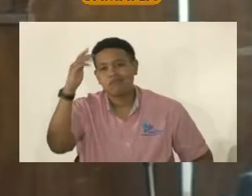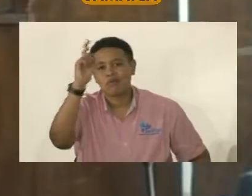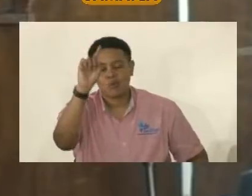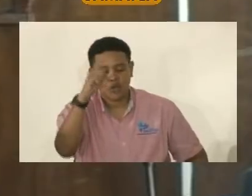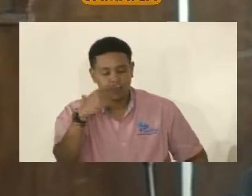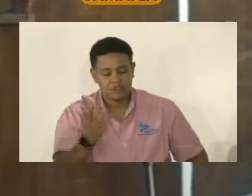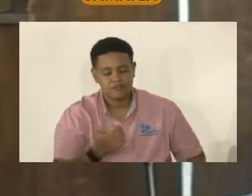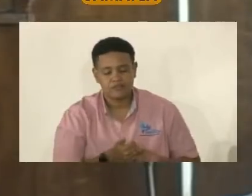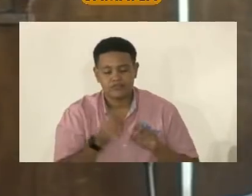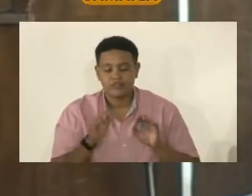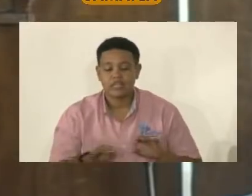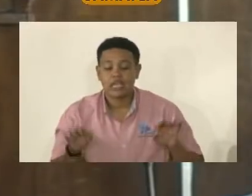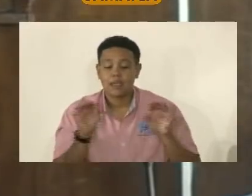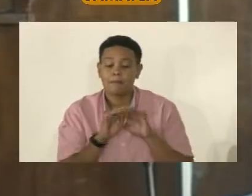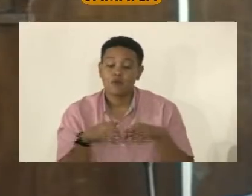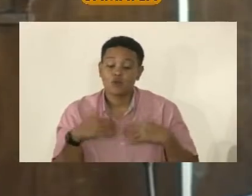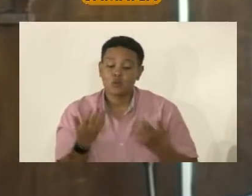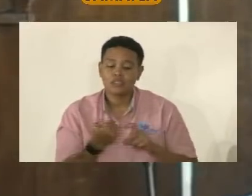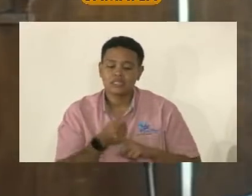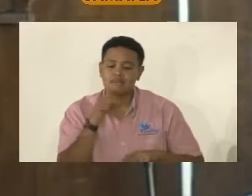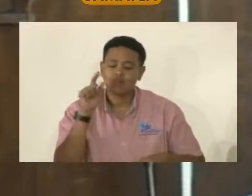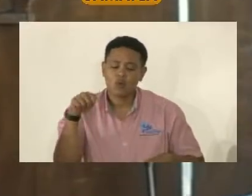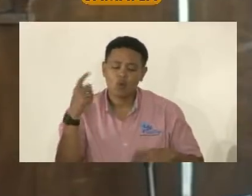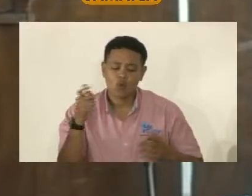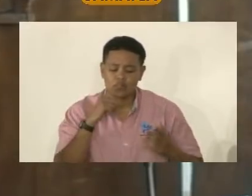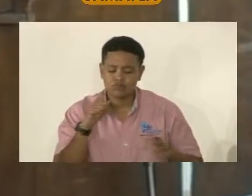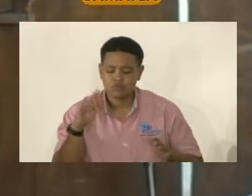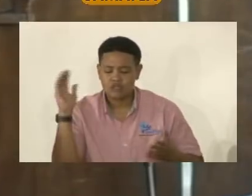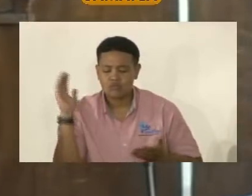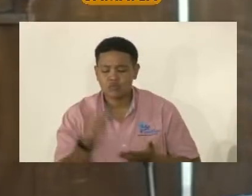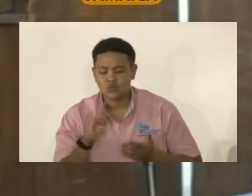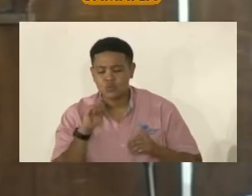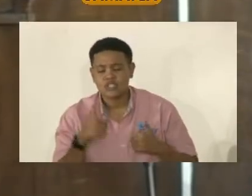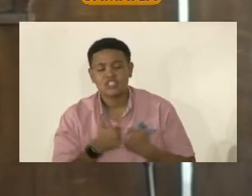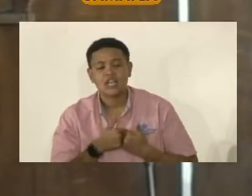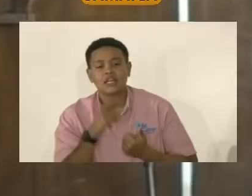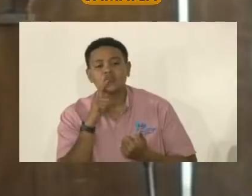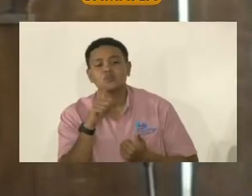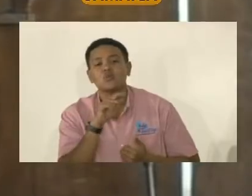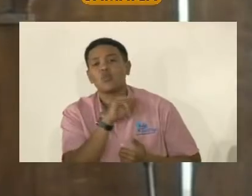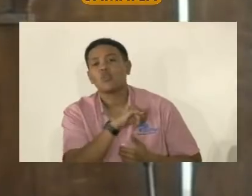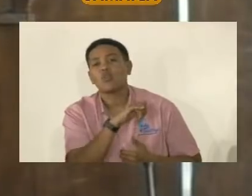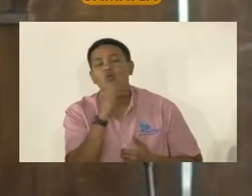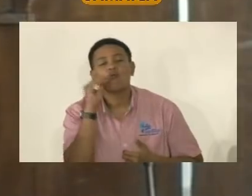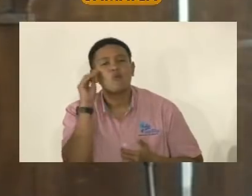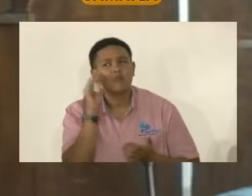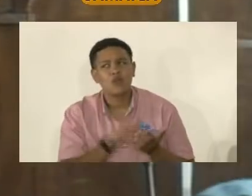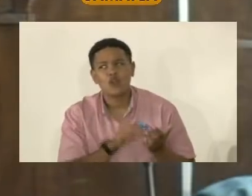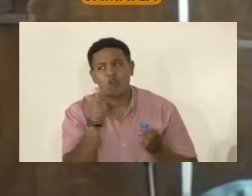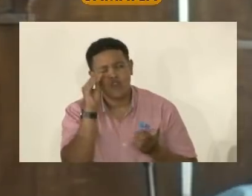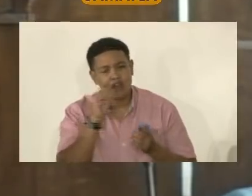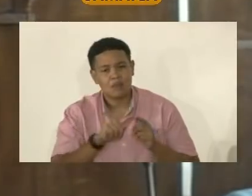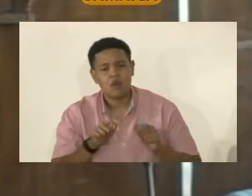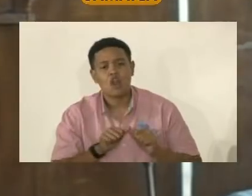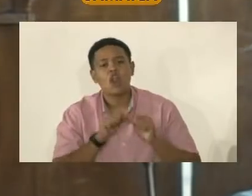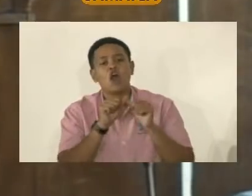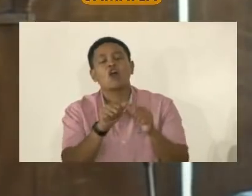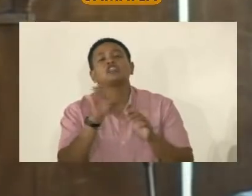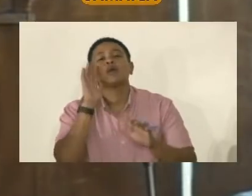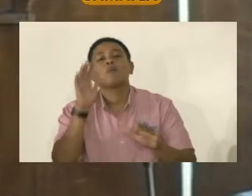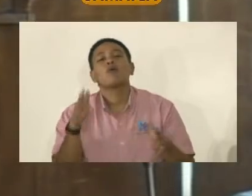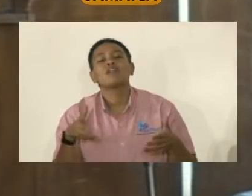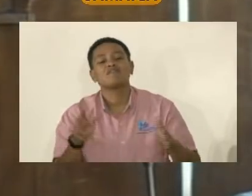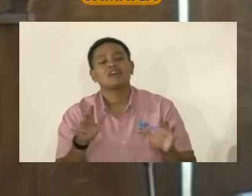The important thing, Mr. President, is to not only relieve the challenges to remote learning, but longer term, it would facilitate